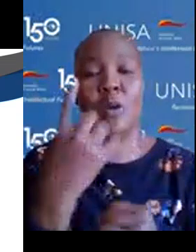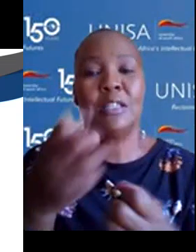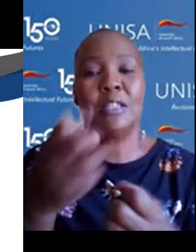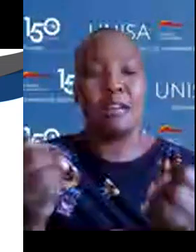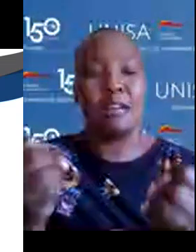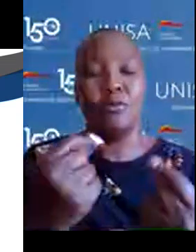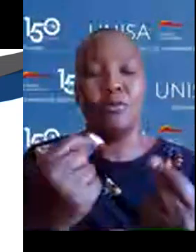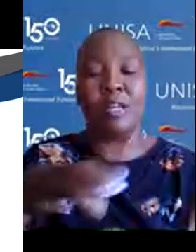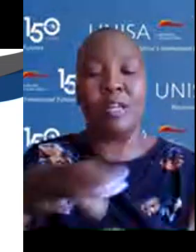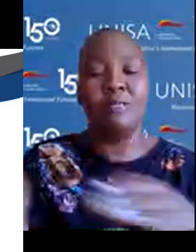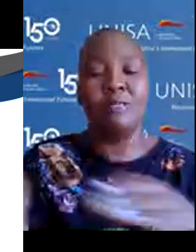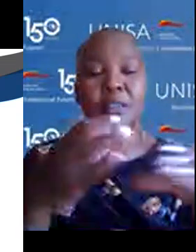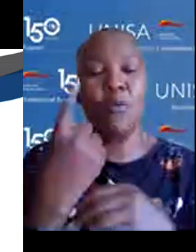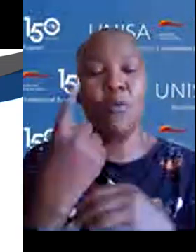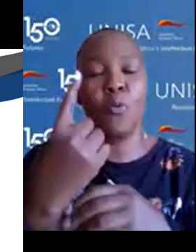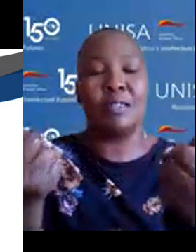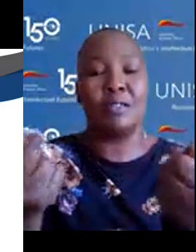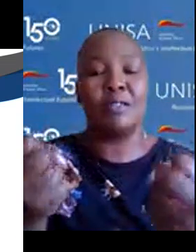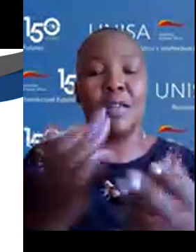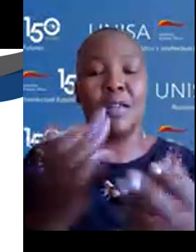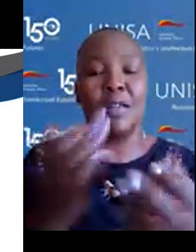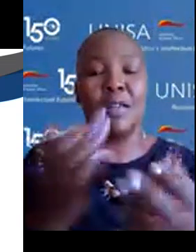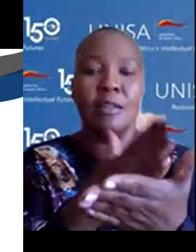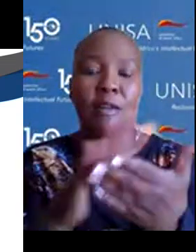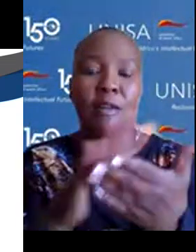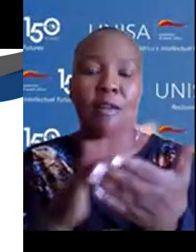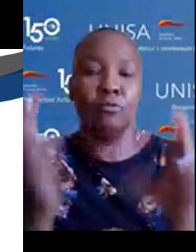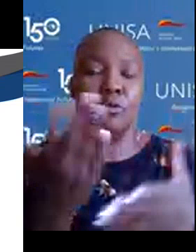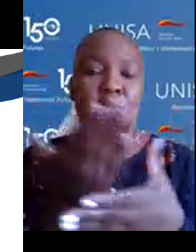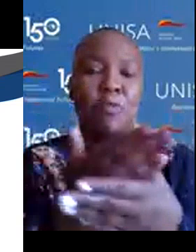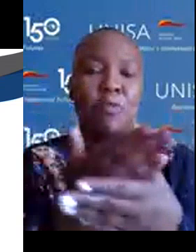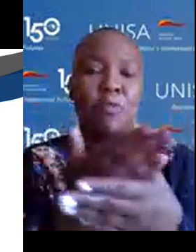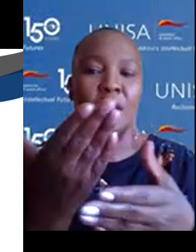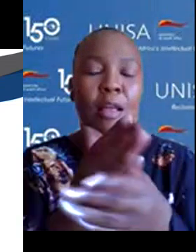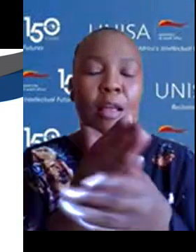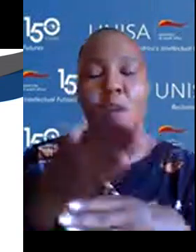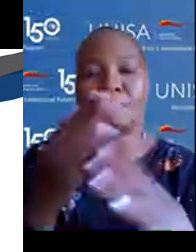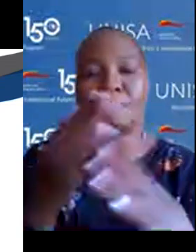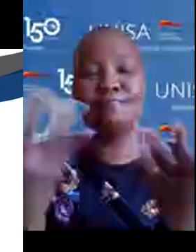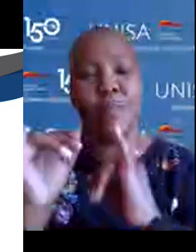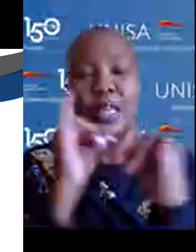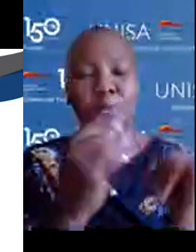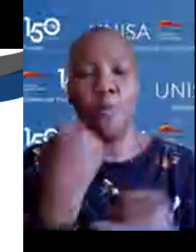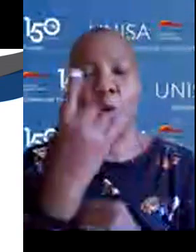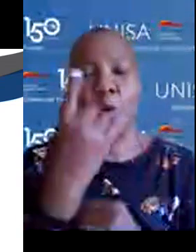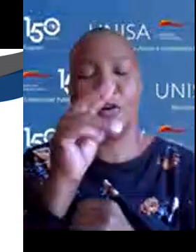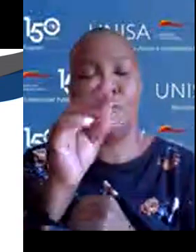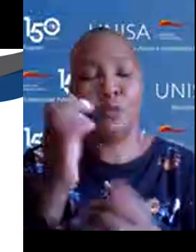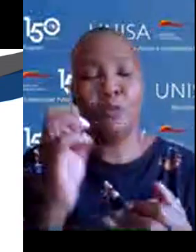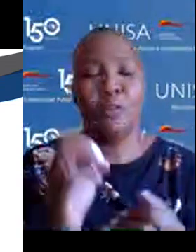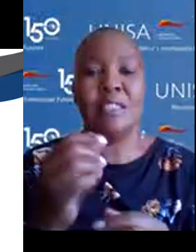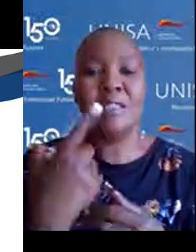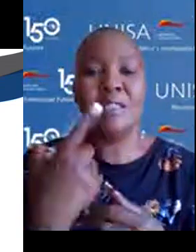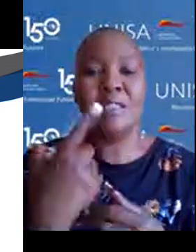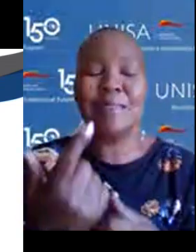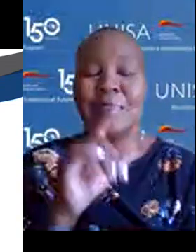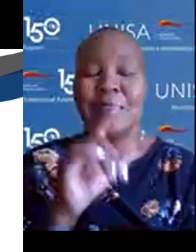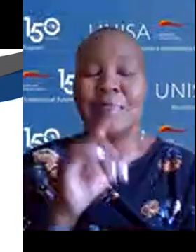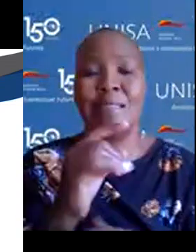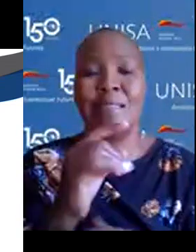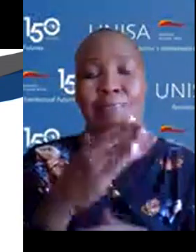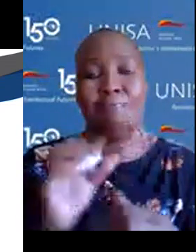OneDrive, to show you how to share files, how it works. Then we're going to introduce you to OneNote, your real binder. You can keep on